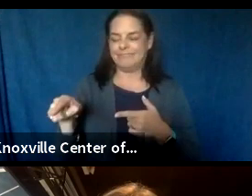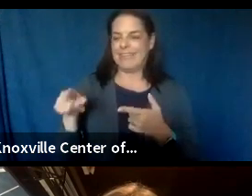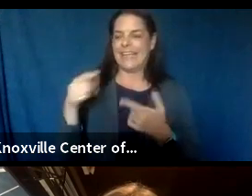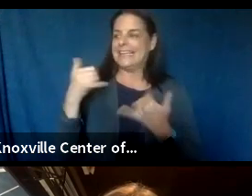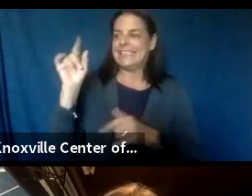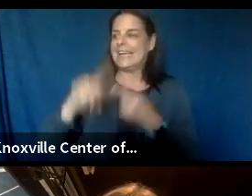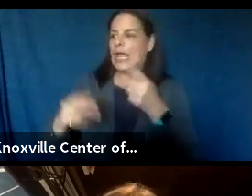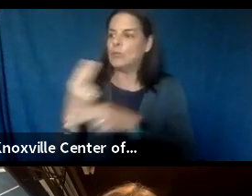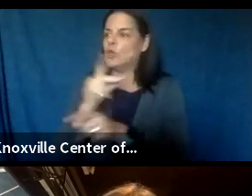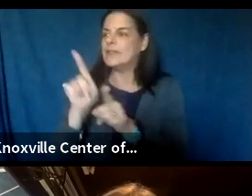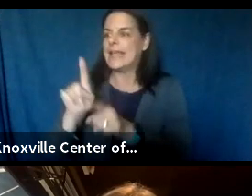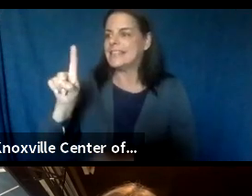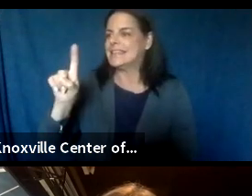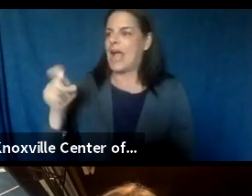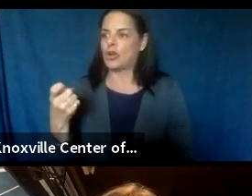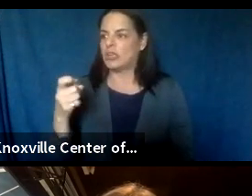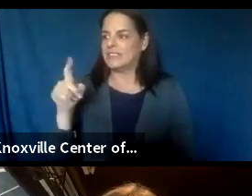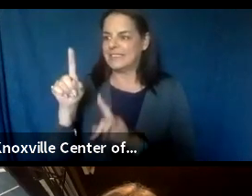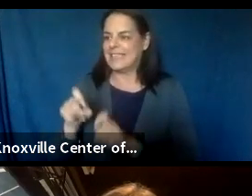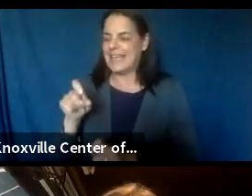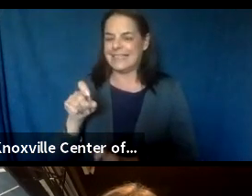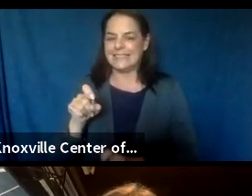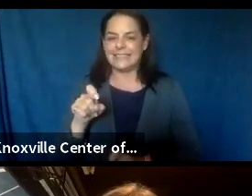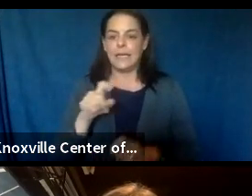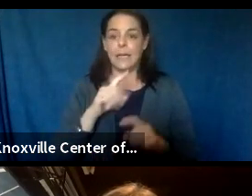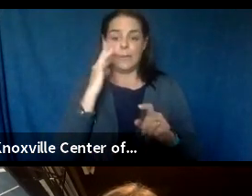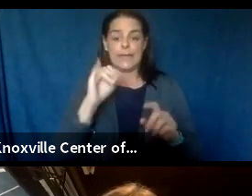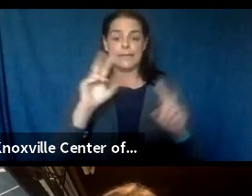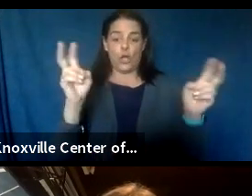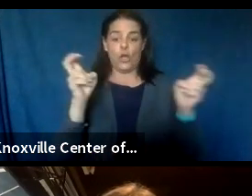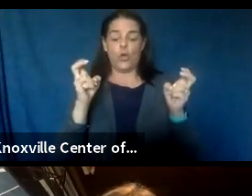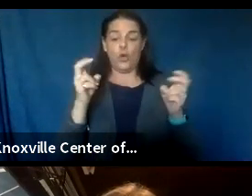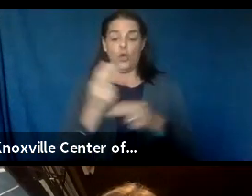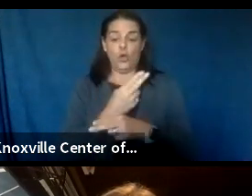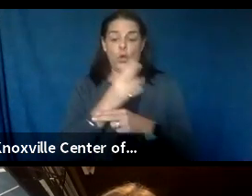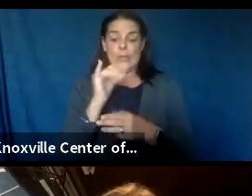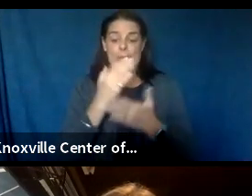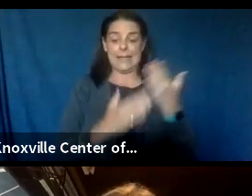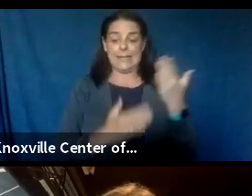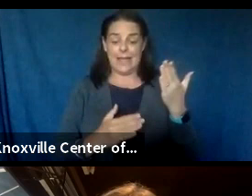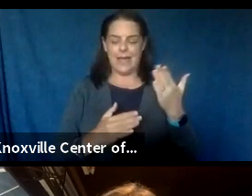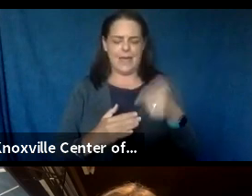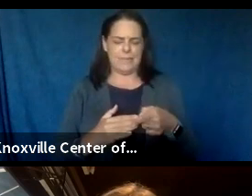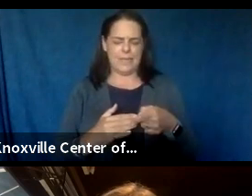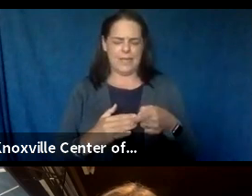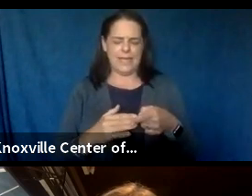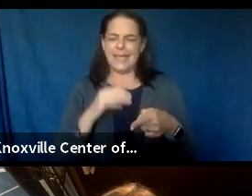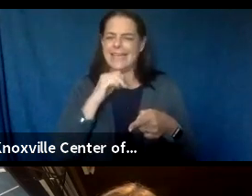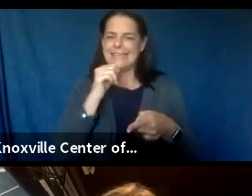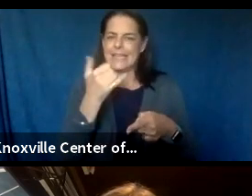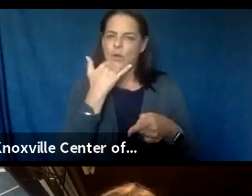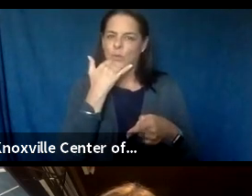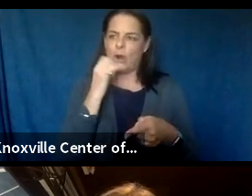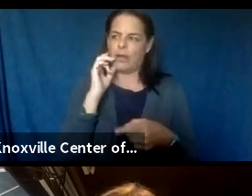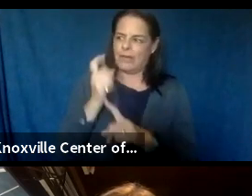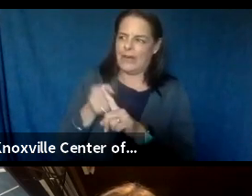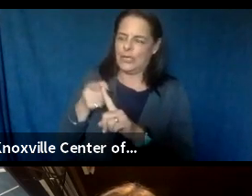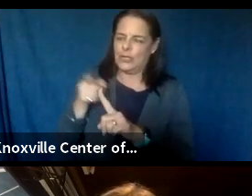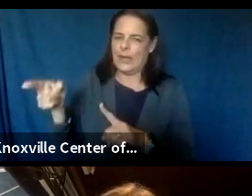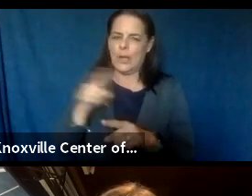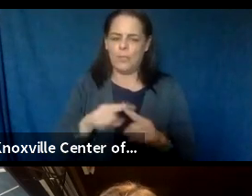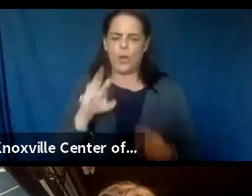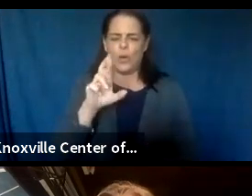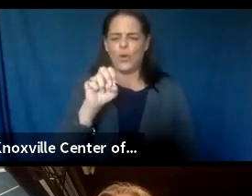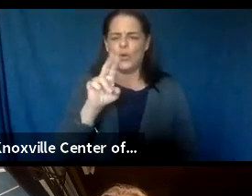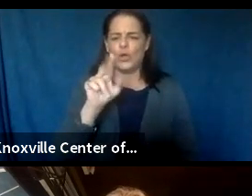used as a diagnostic test. That is because the quote used by some is wrongly attributed to Mullis. However, Reuters ignores the